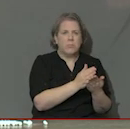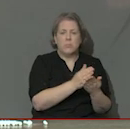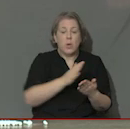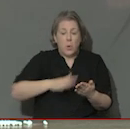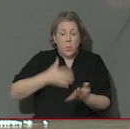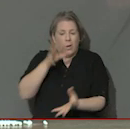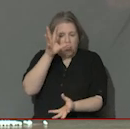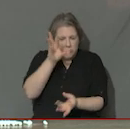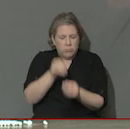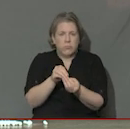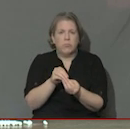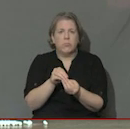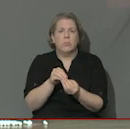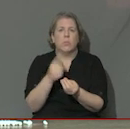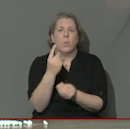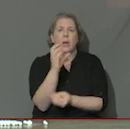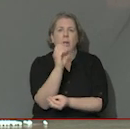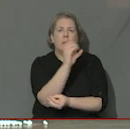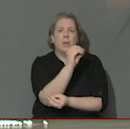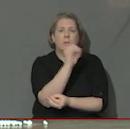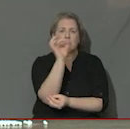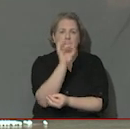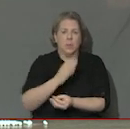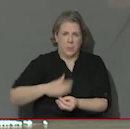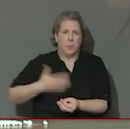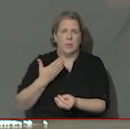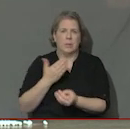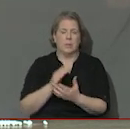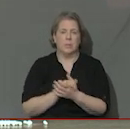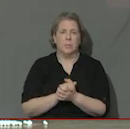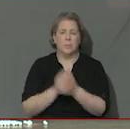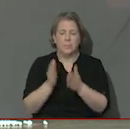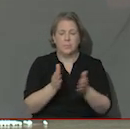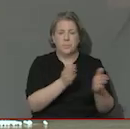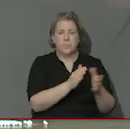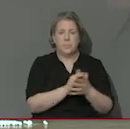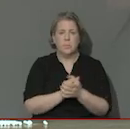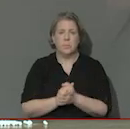our income statement. Okay. Next one.